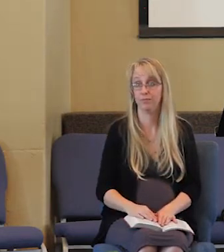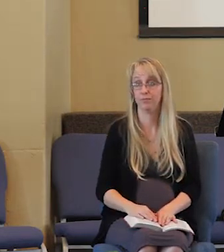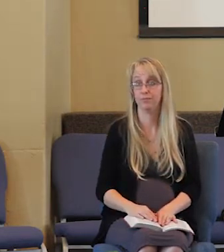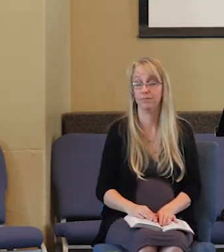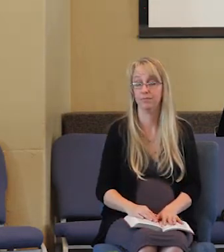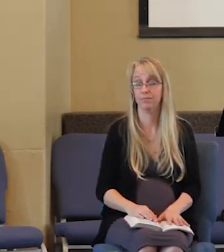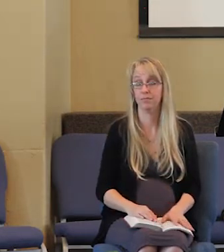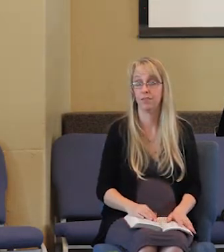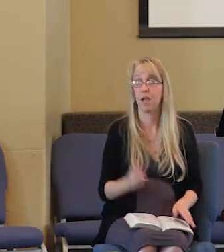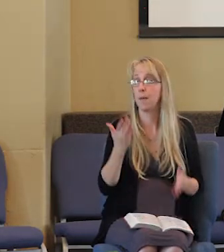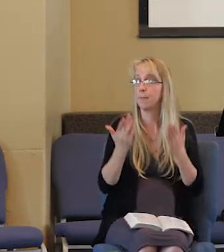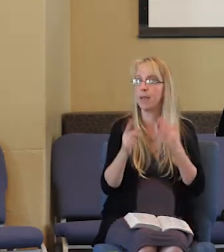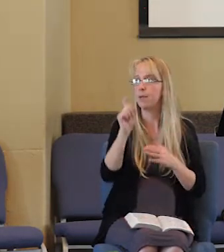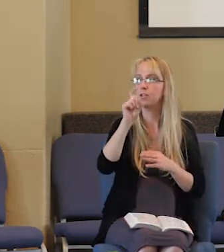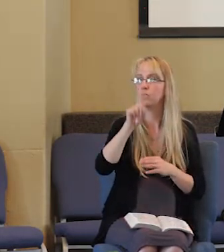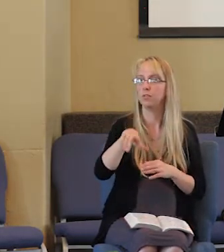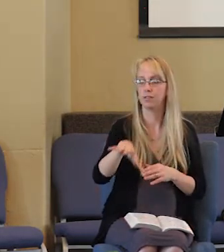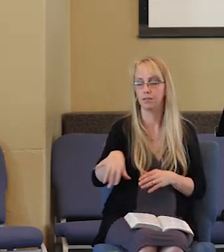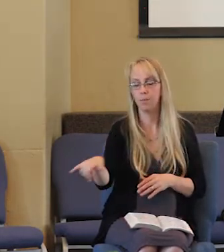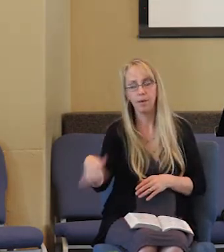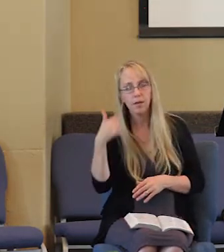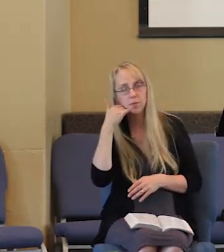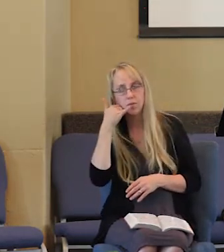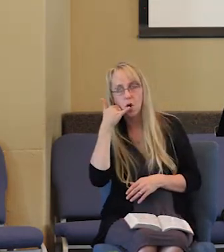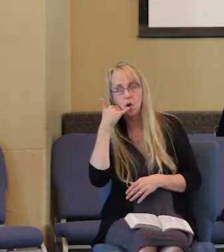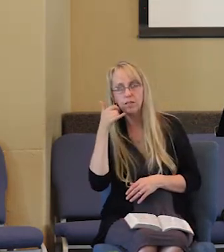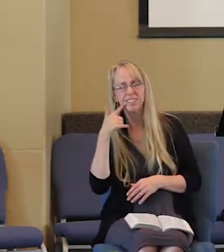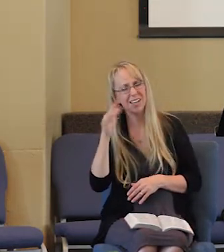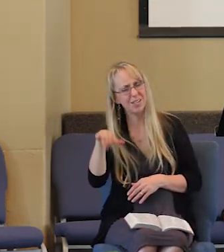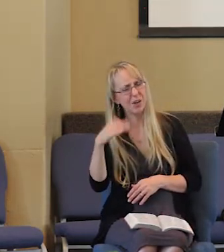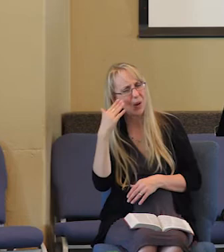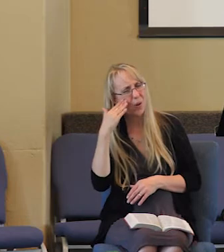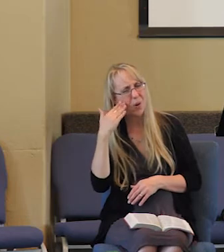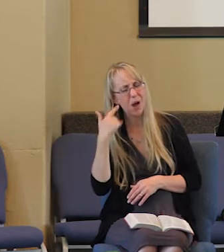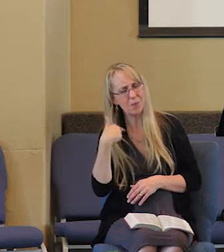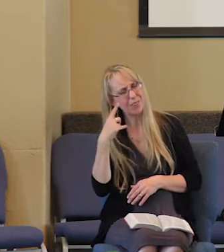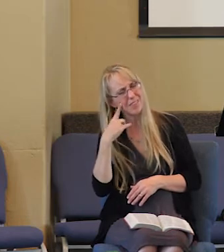Maybe you just need to pick up the phone and say, you know, I was thinking about you today and